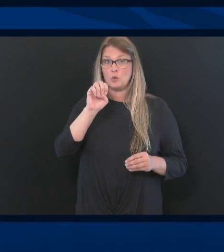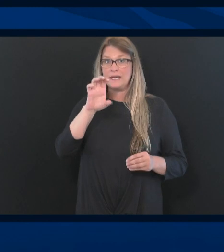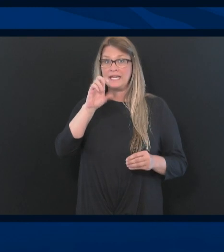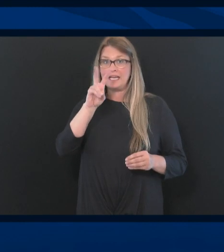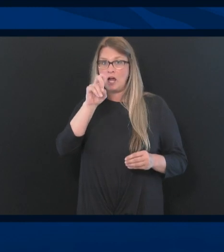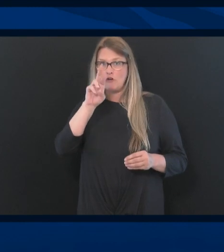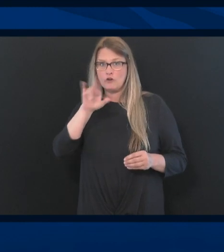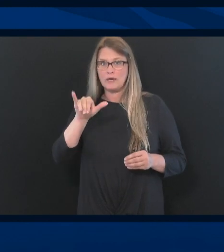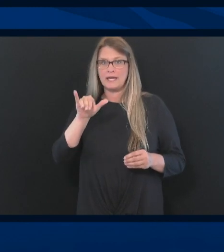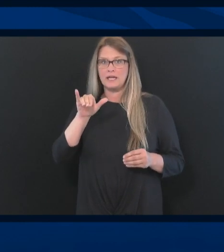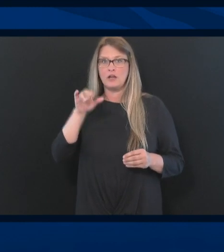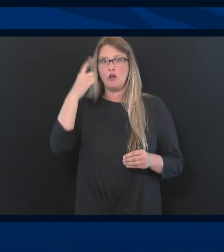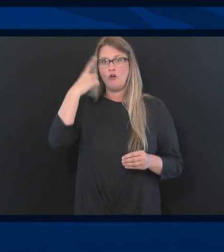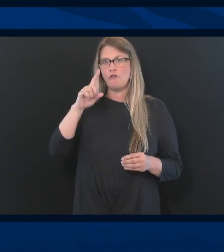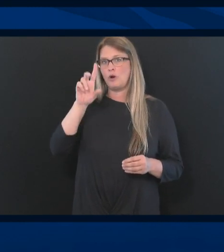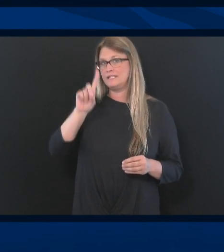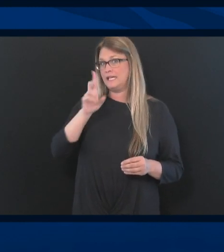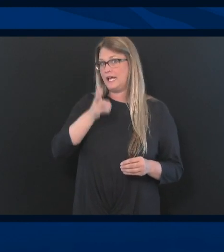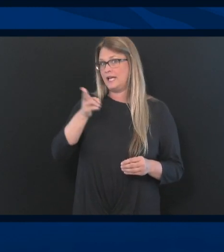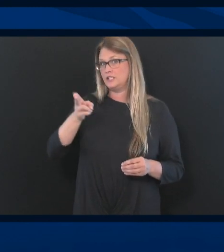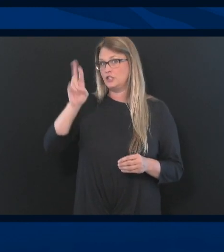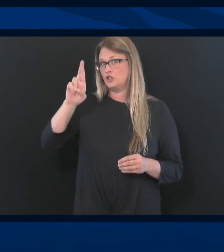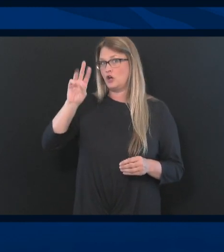the DHHR website.